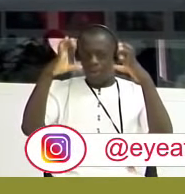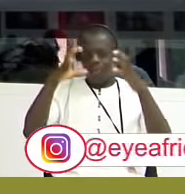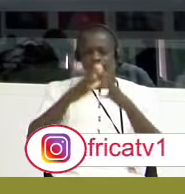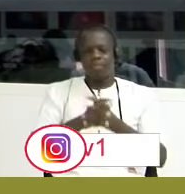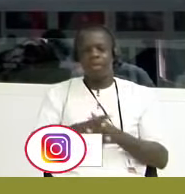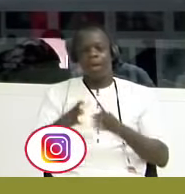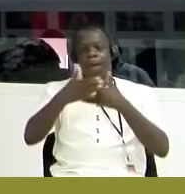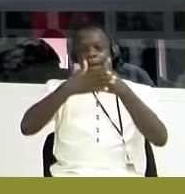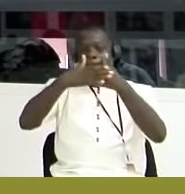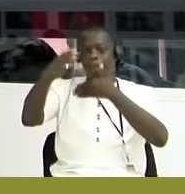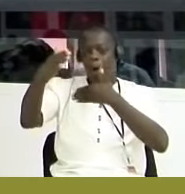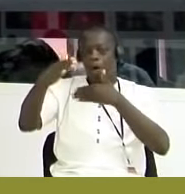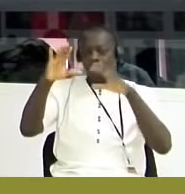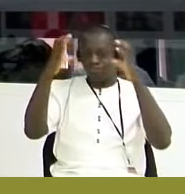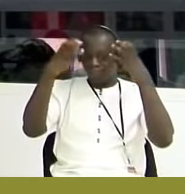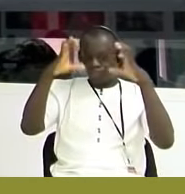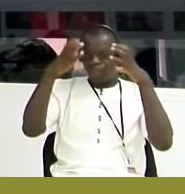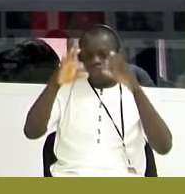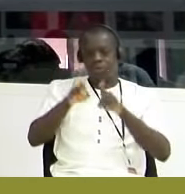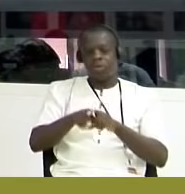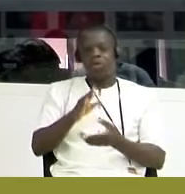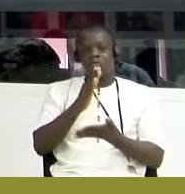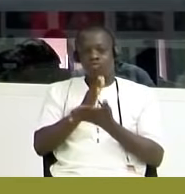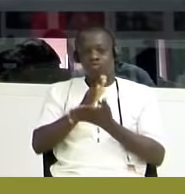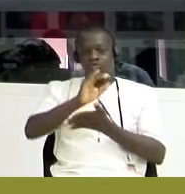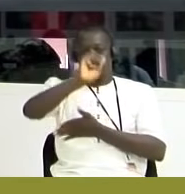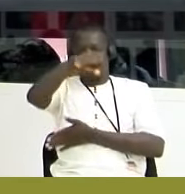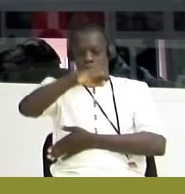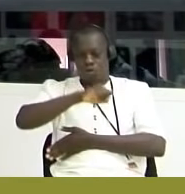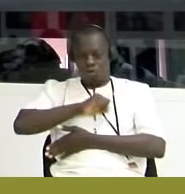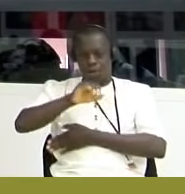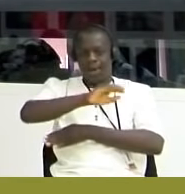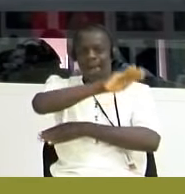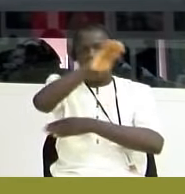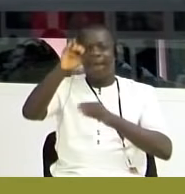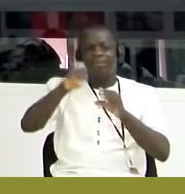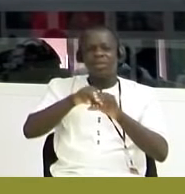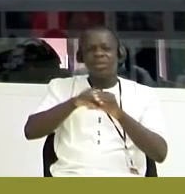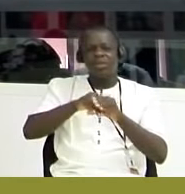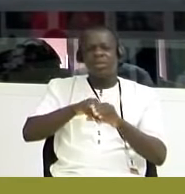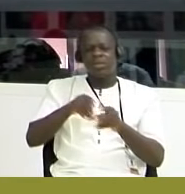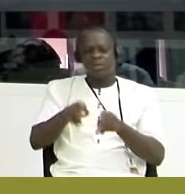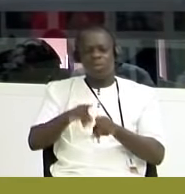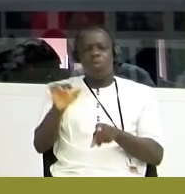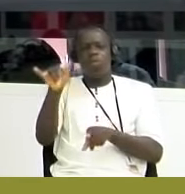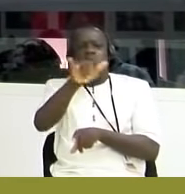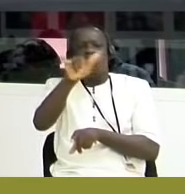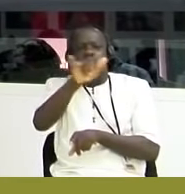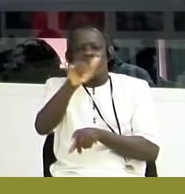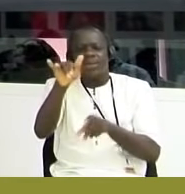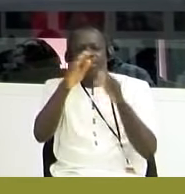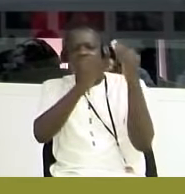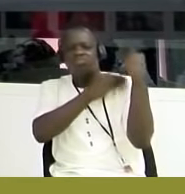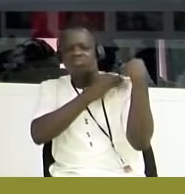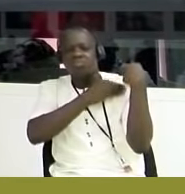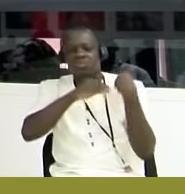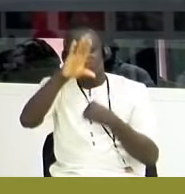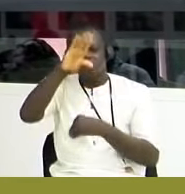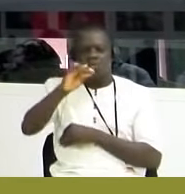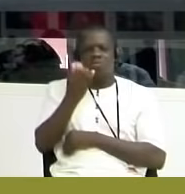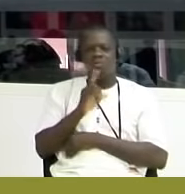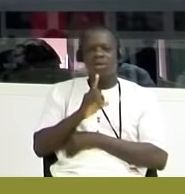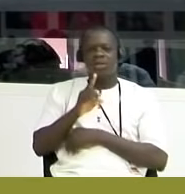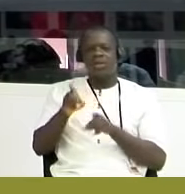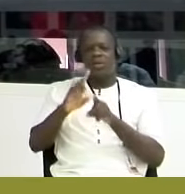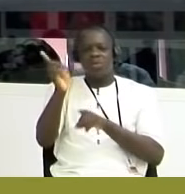For a lot of that incident, it will be obviously in your capacity and the role you had at the time, as well as what